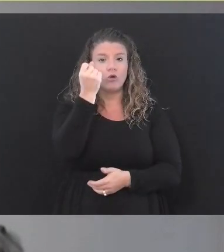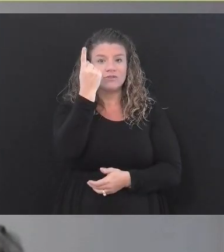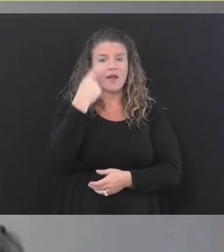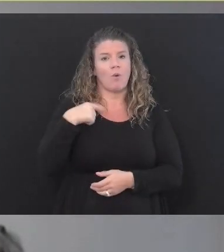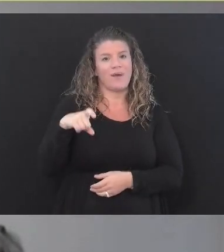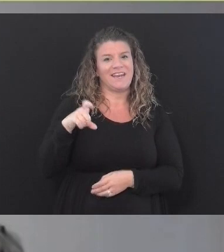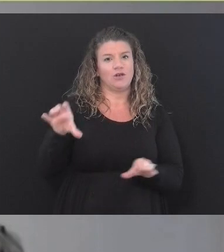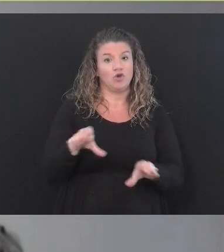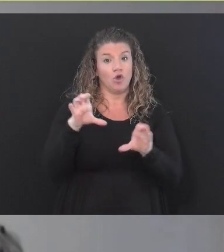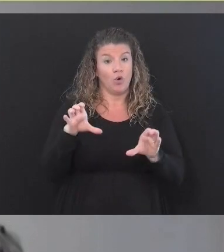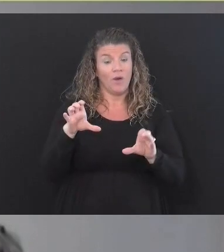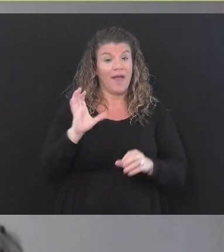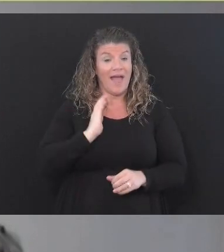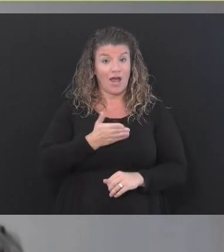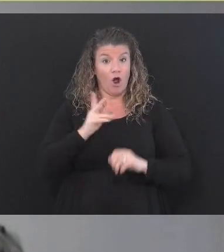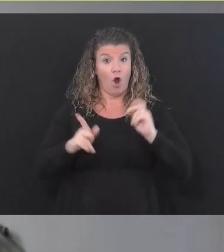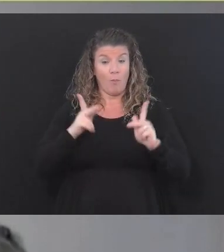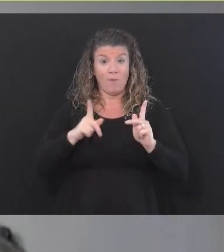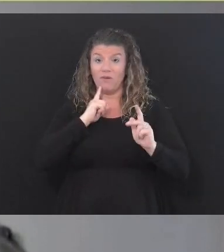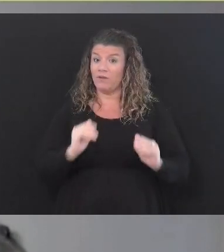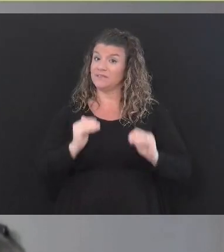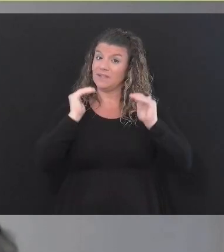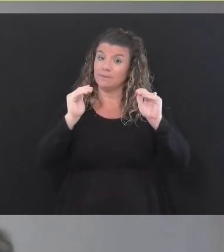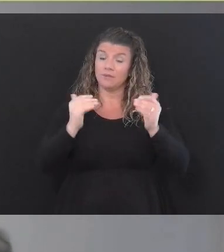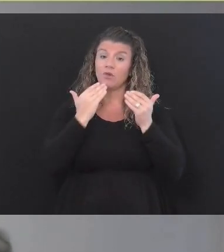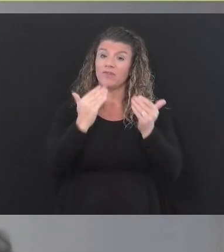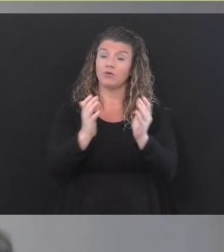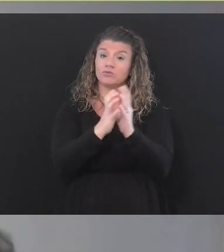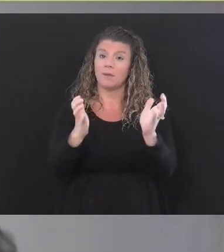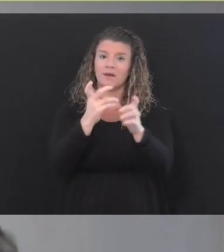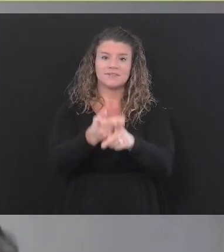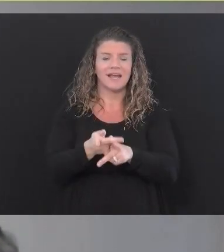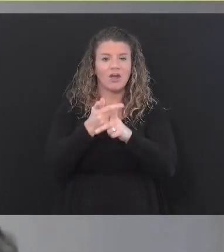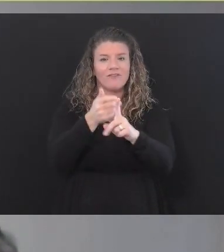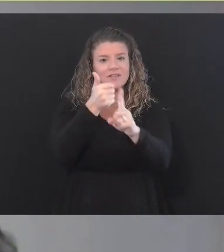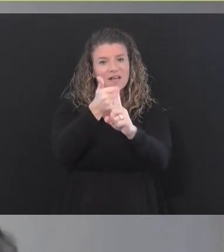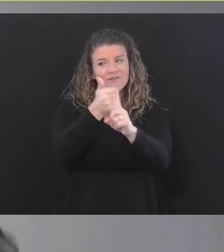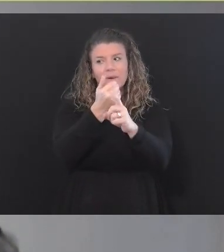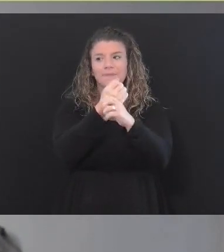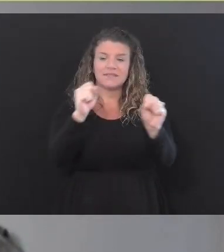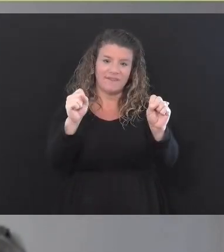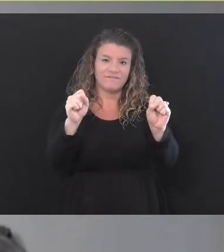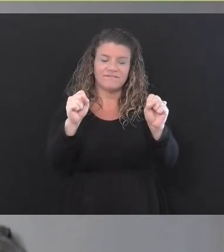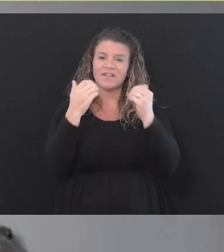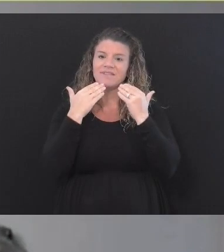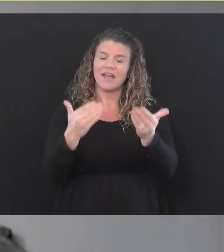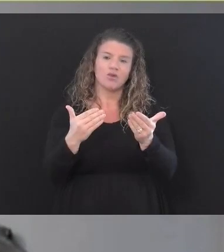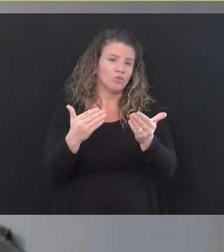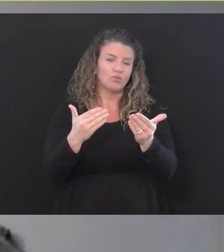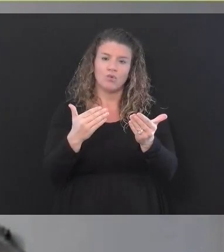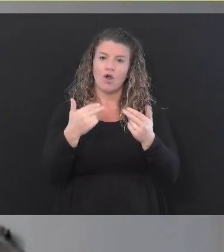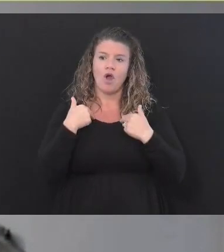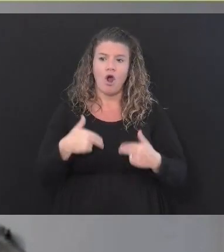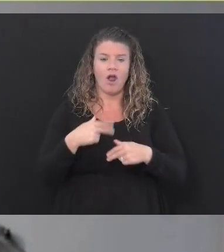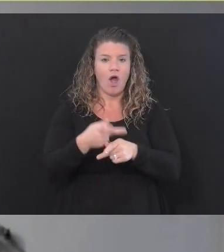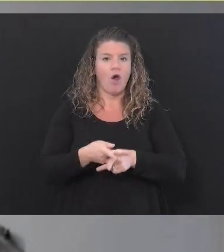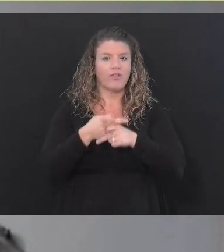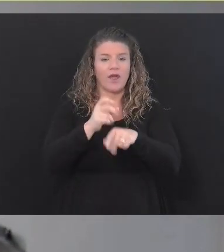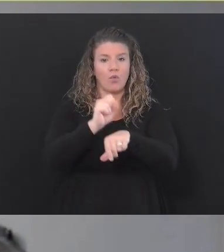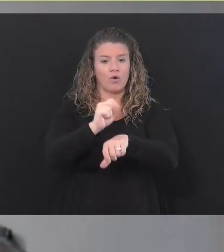and the public has stepped up and done that. So thank you very much. Take care of yourself. Be safe. Thank our healthcare workers